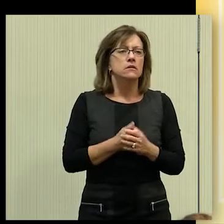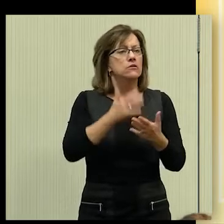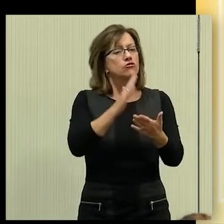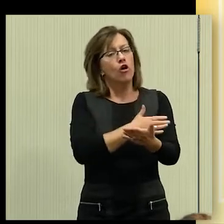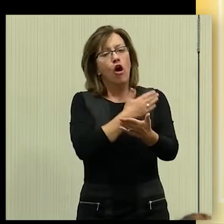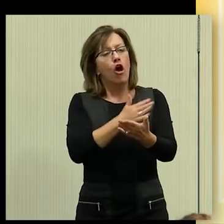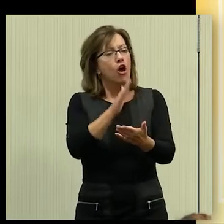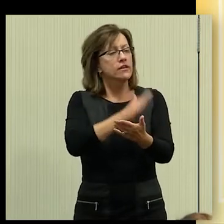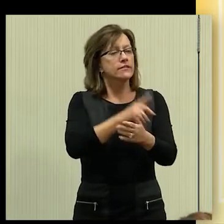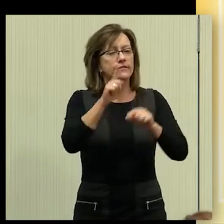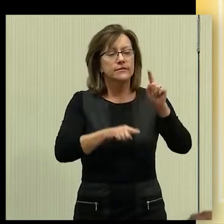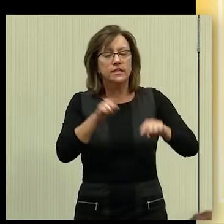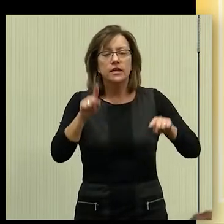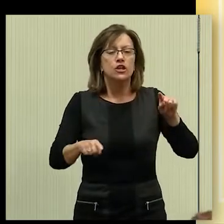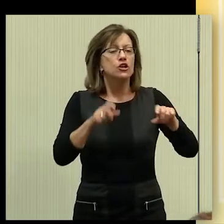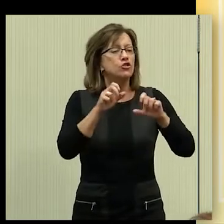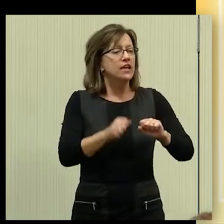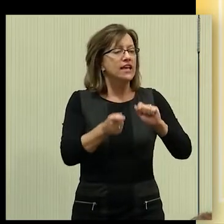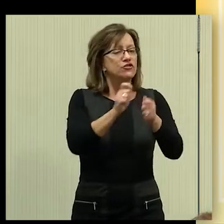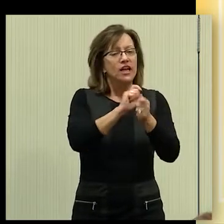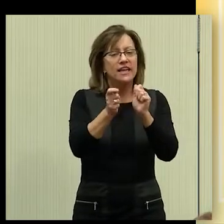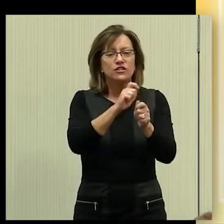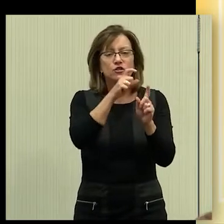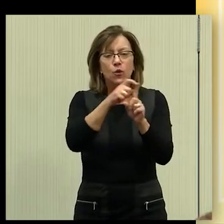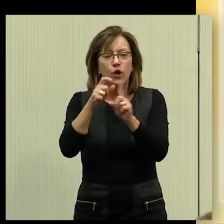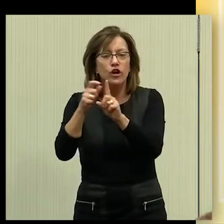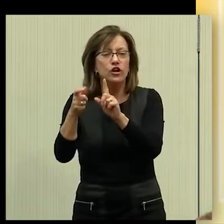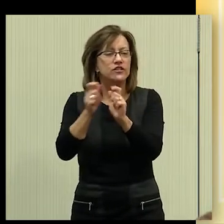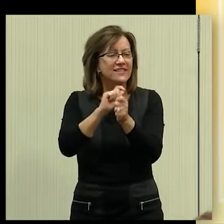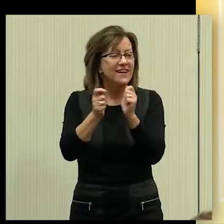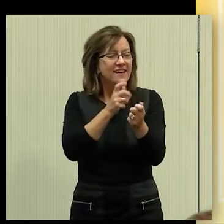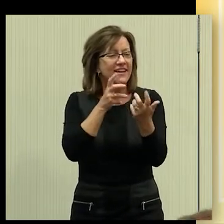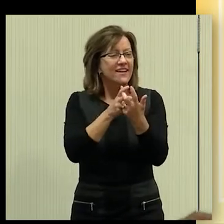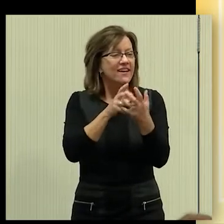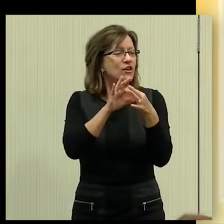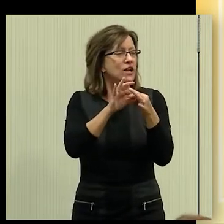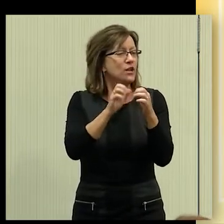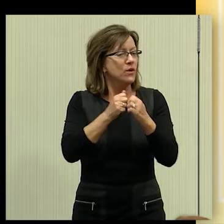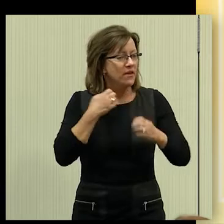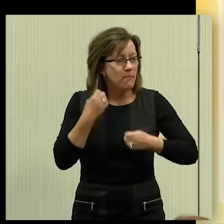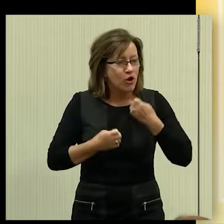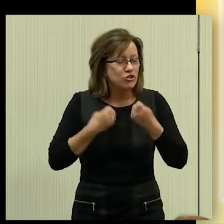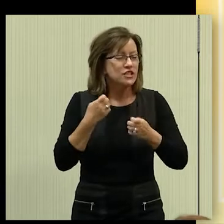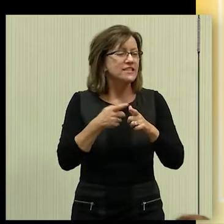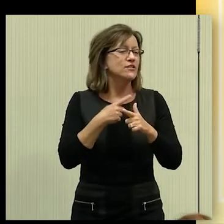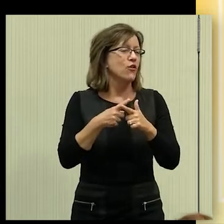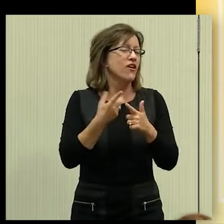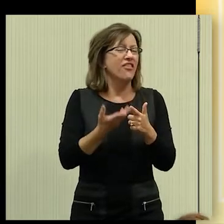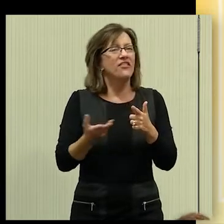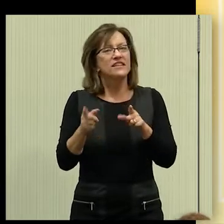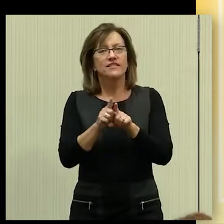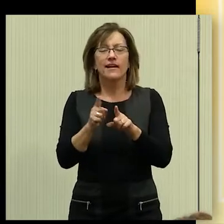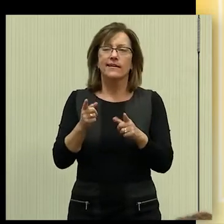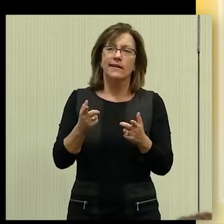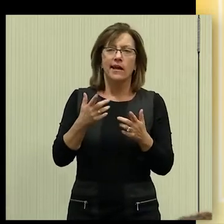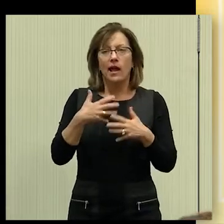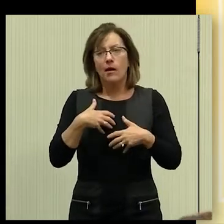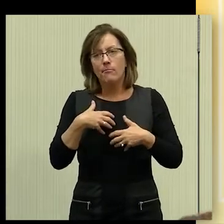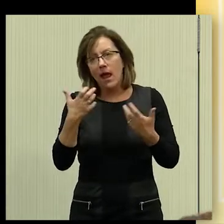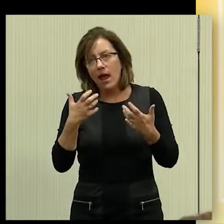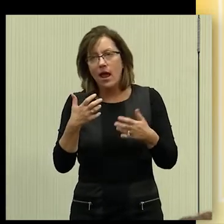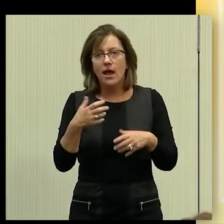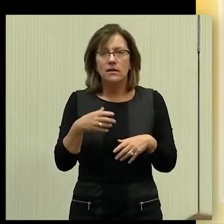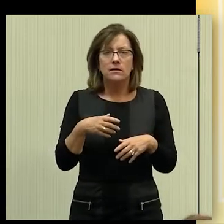It, you can change it and make it where it deals with emotions or deals with, things like happy or mad,